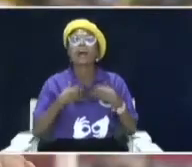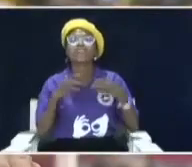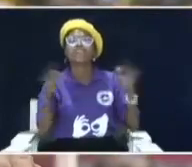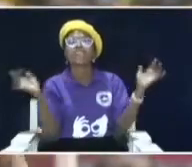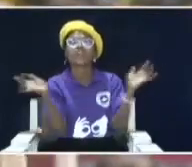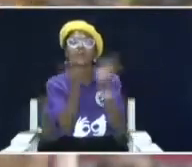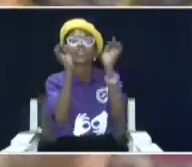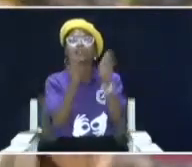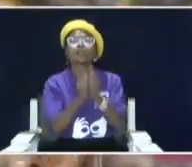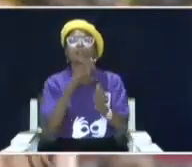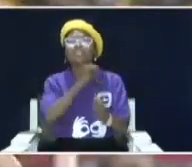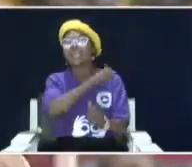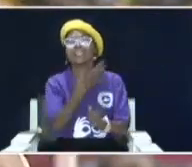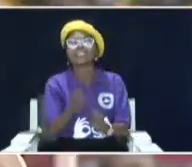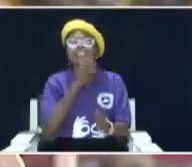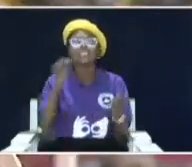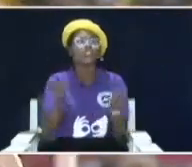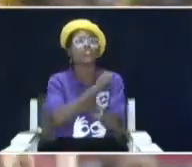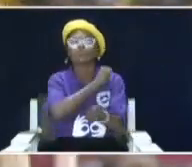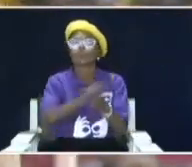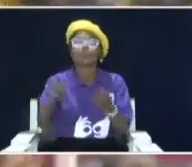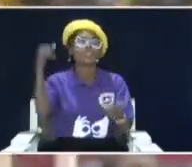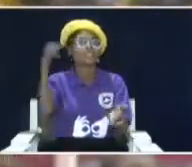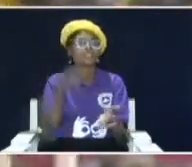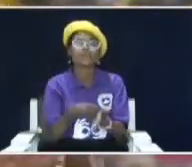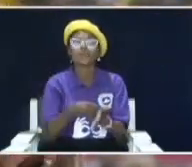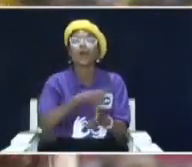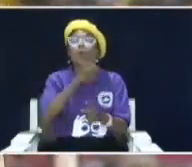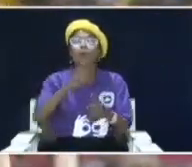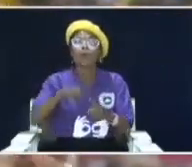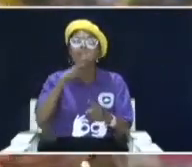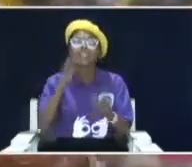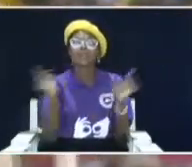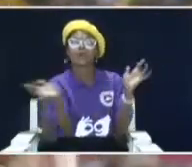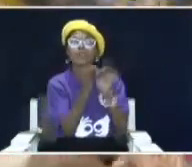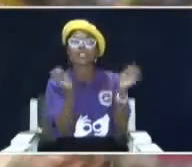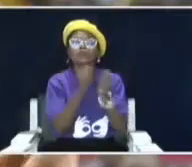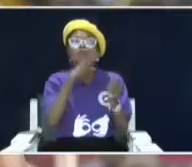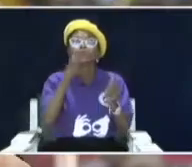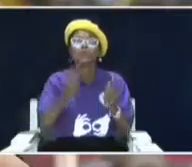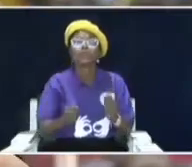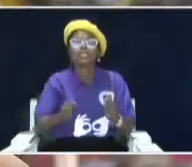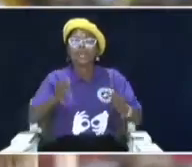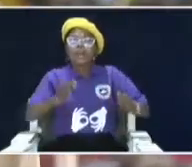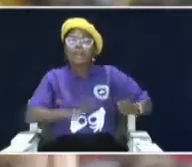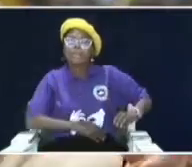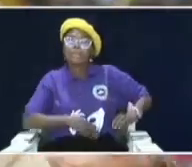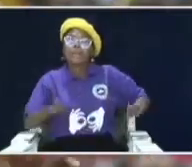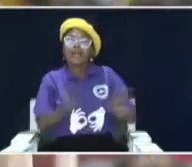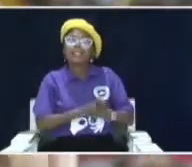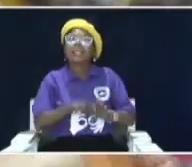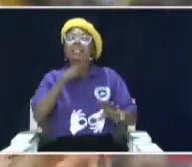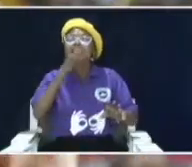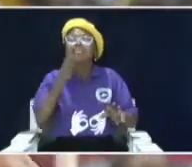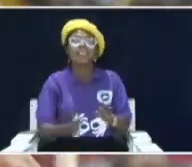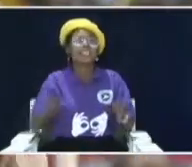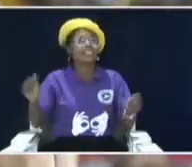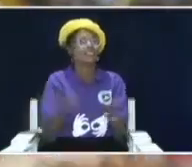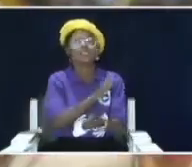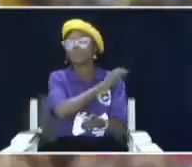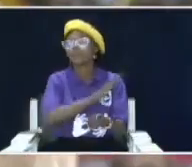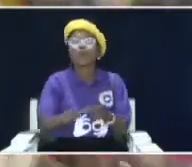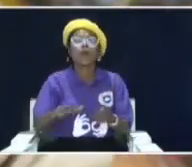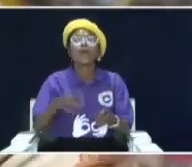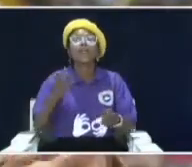burns it. It destroys it. When it gets in contact with barrenness, it burns it. With affliction, it burns it.